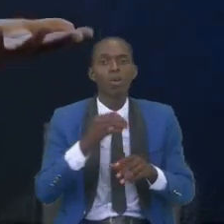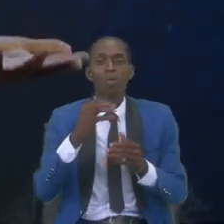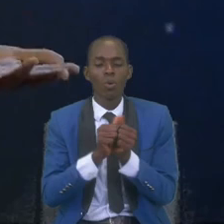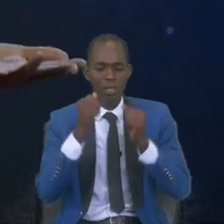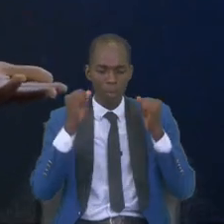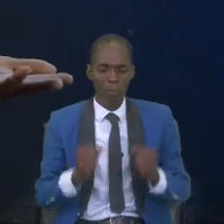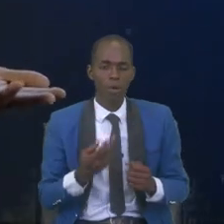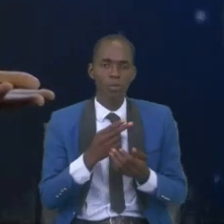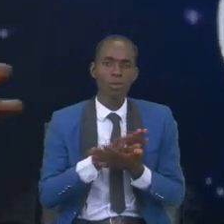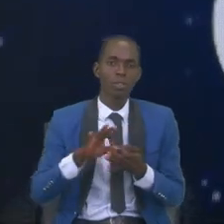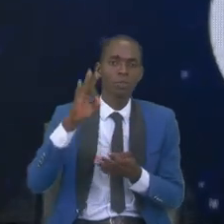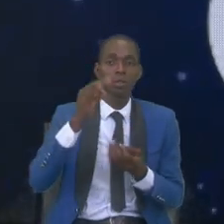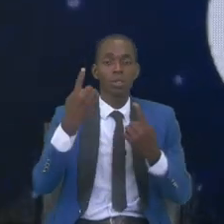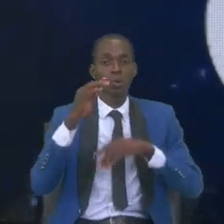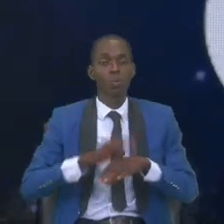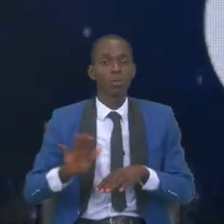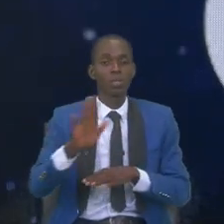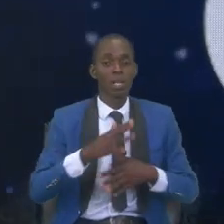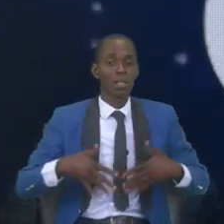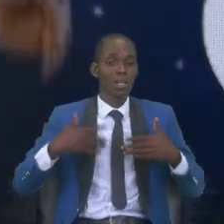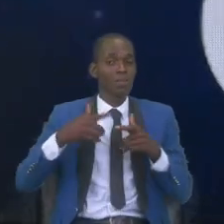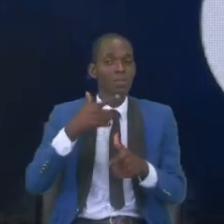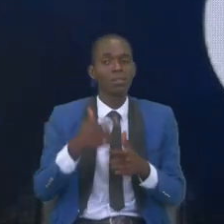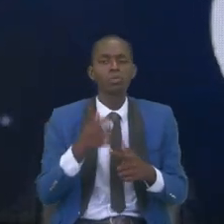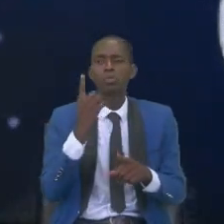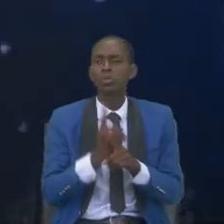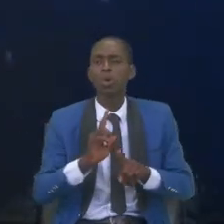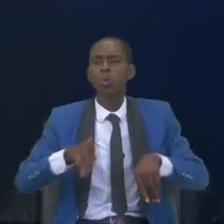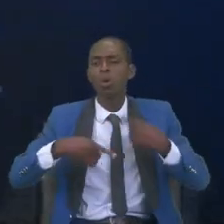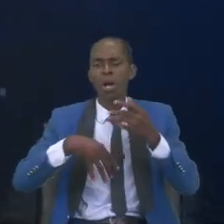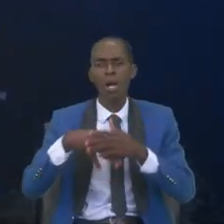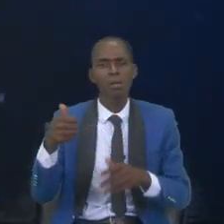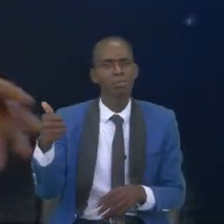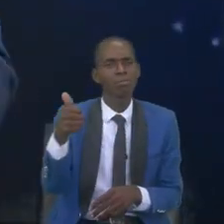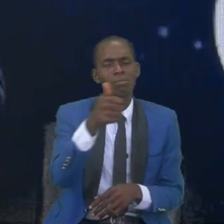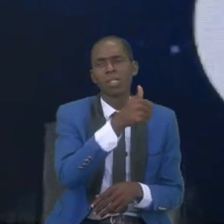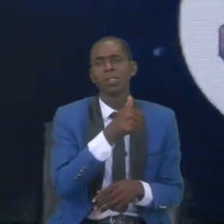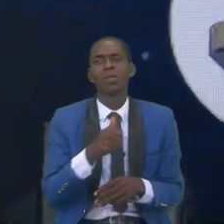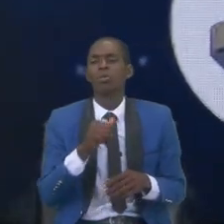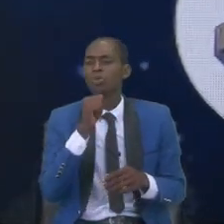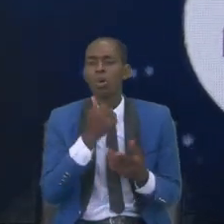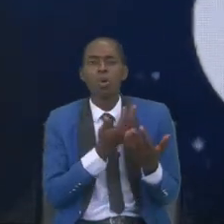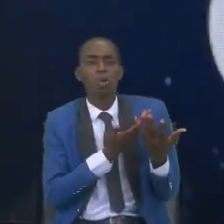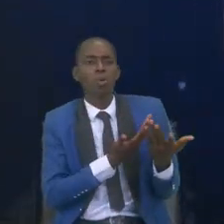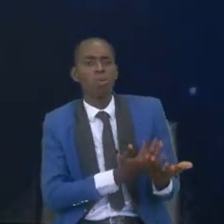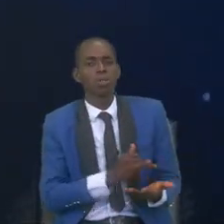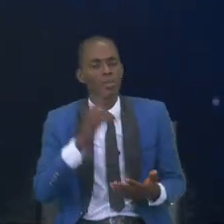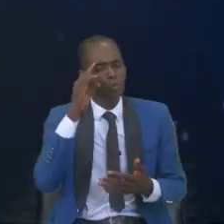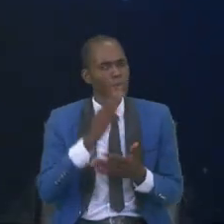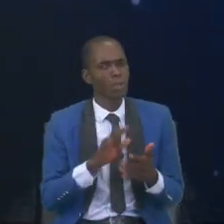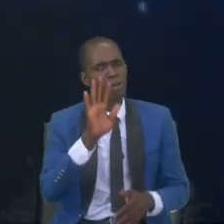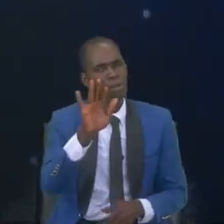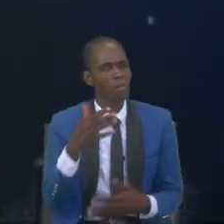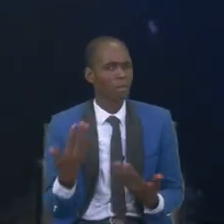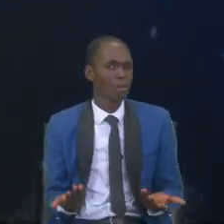came upon our lives, then we just went out, we evangelized. We're not waiting for somebody to say, you didn't come the other